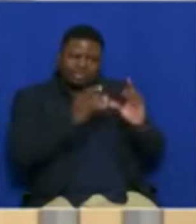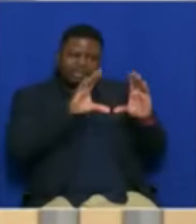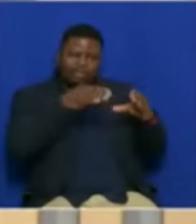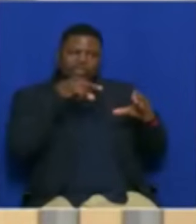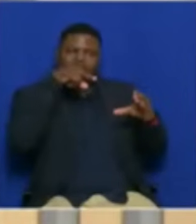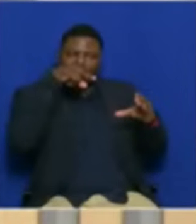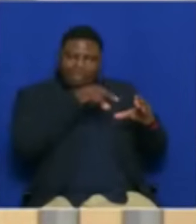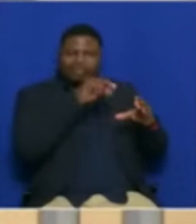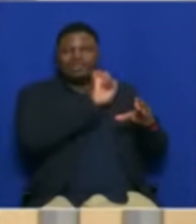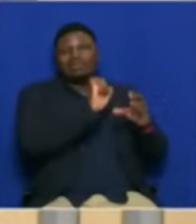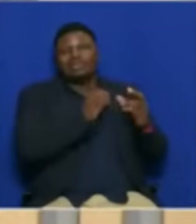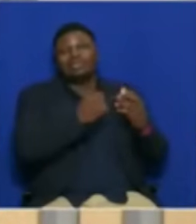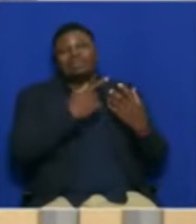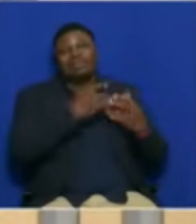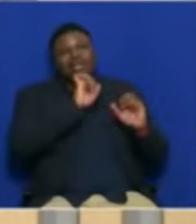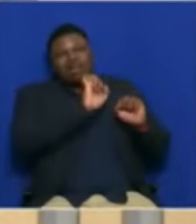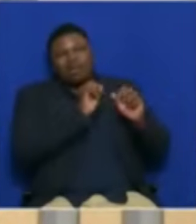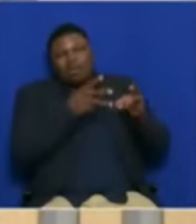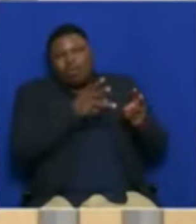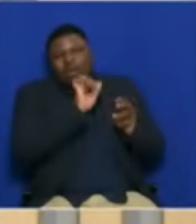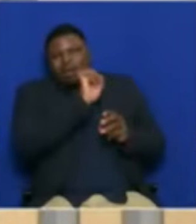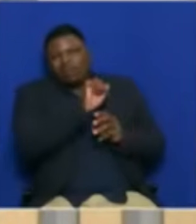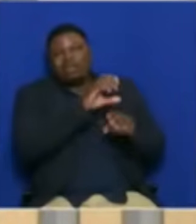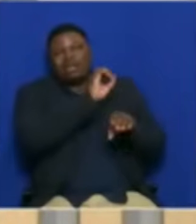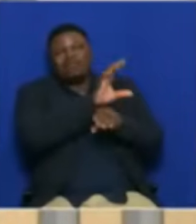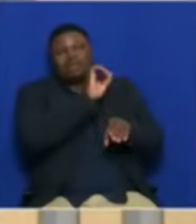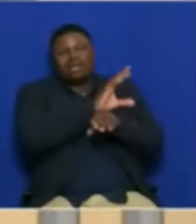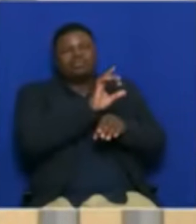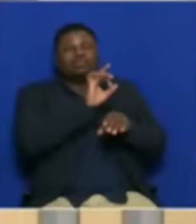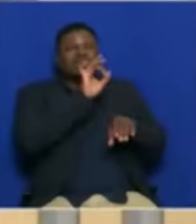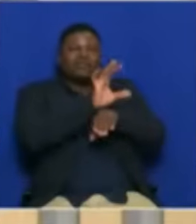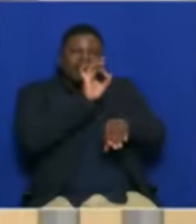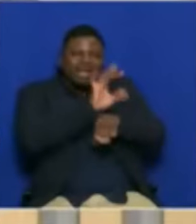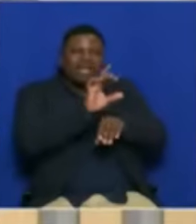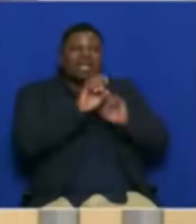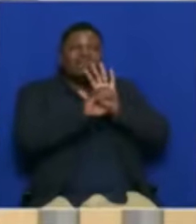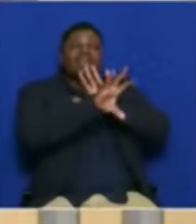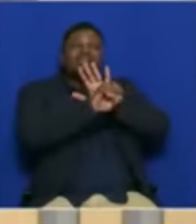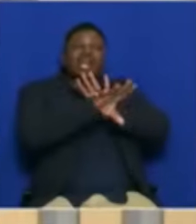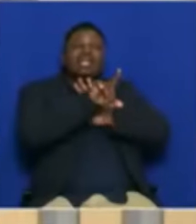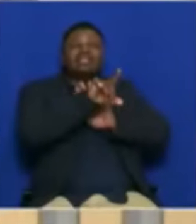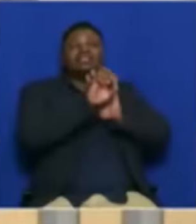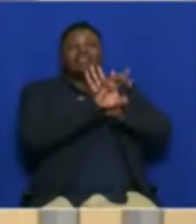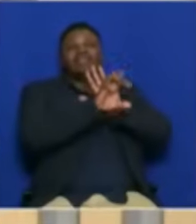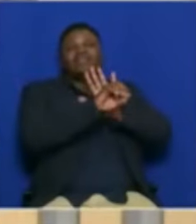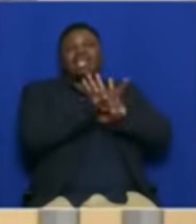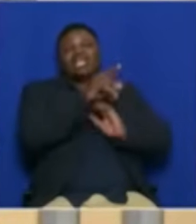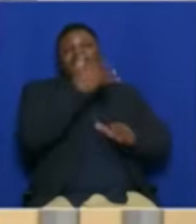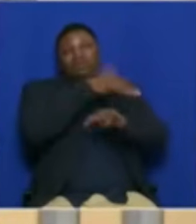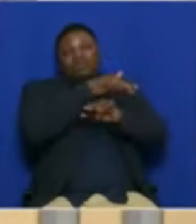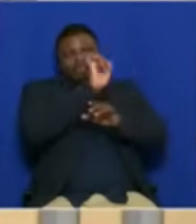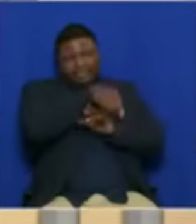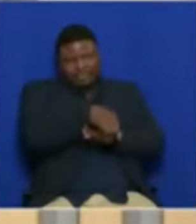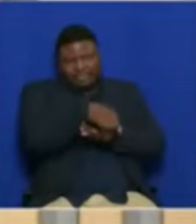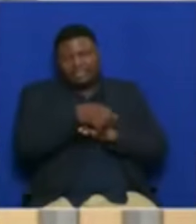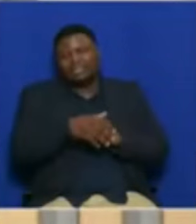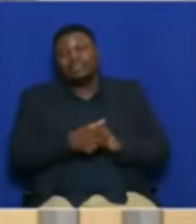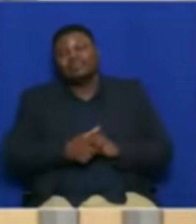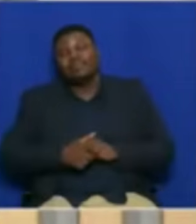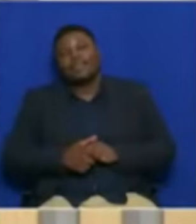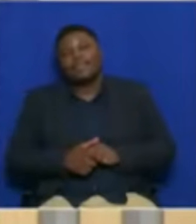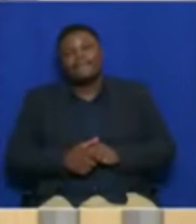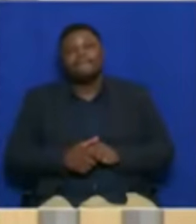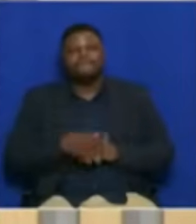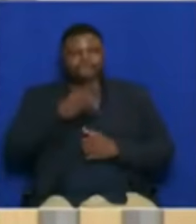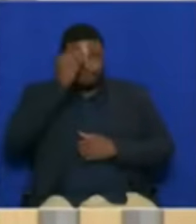core functions, and that it is SAPS requirements what they required for the post. So I'm acknowledging that,